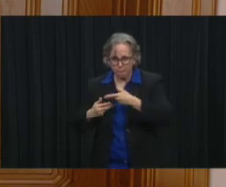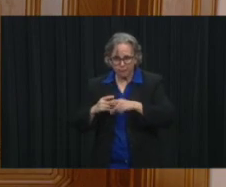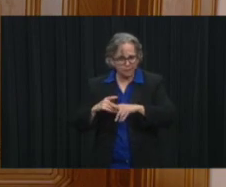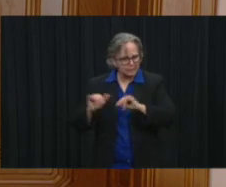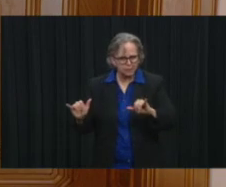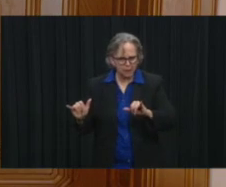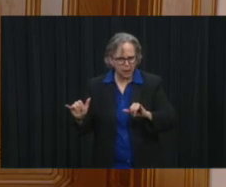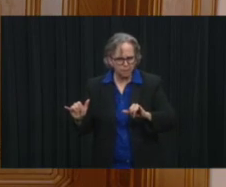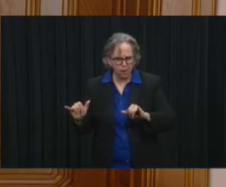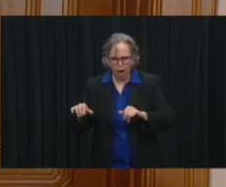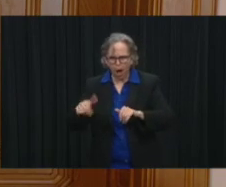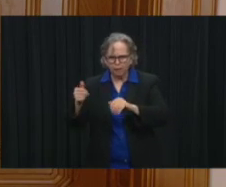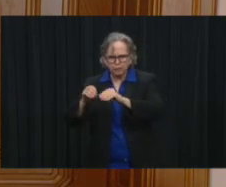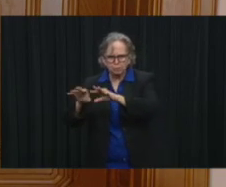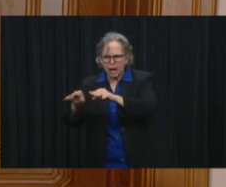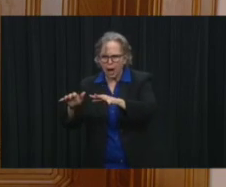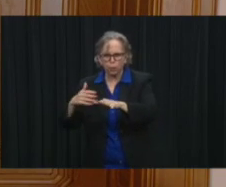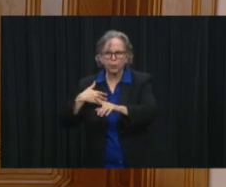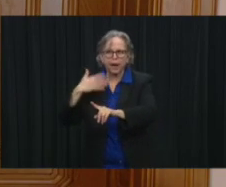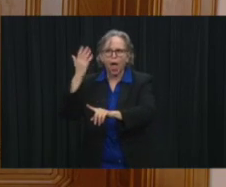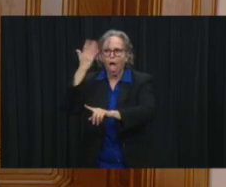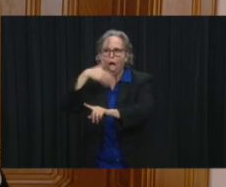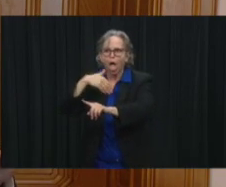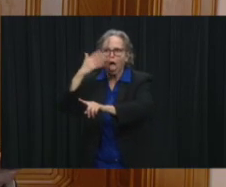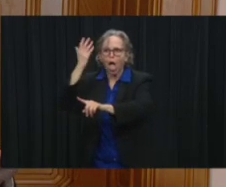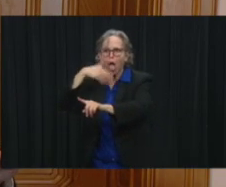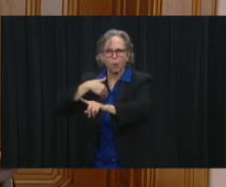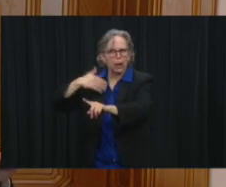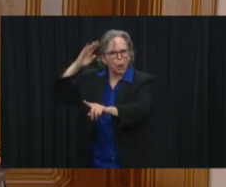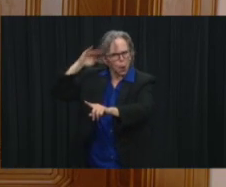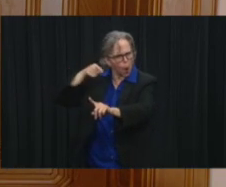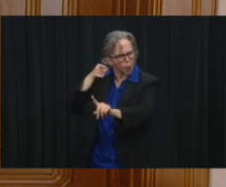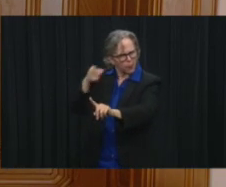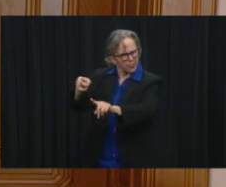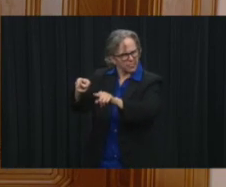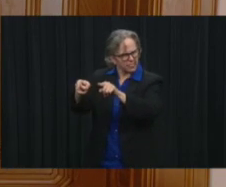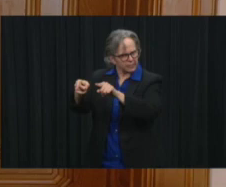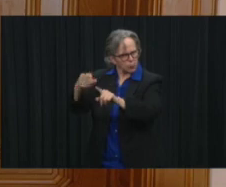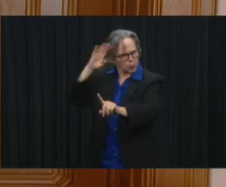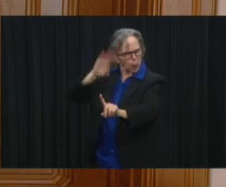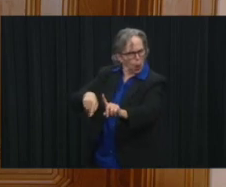is there. So slowing that process down